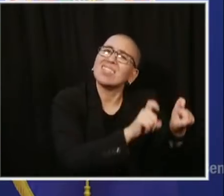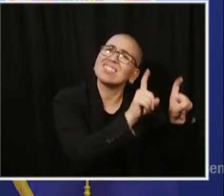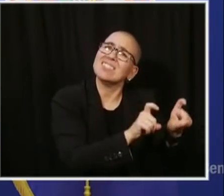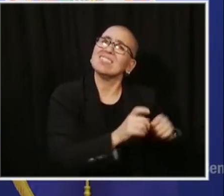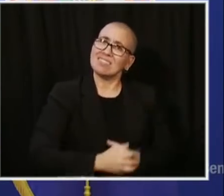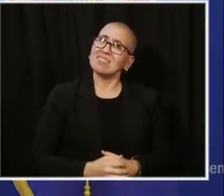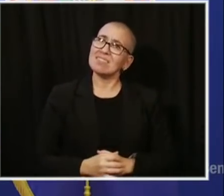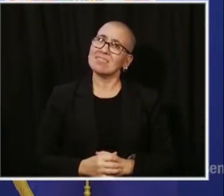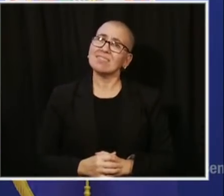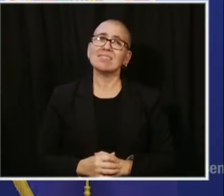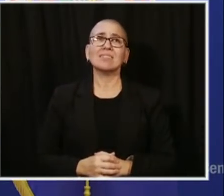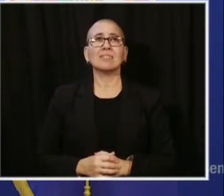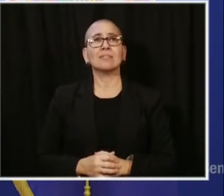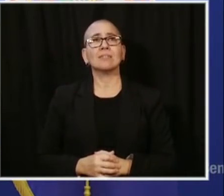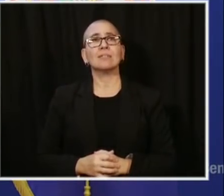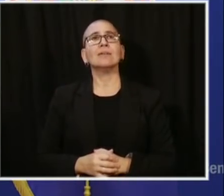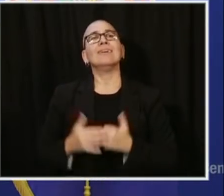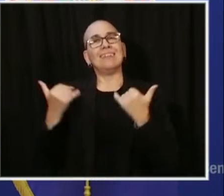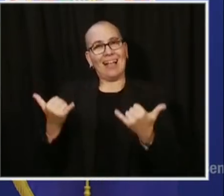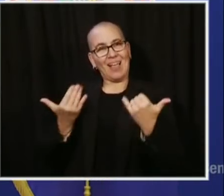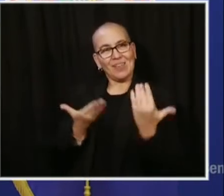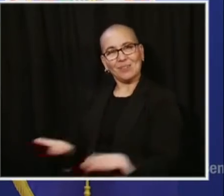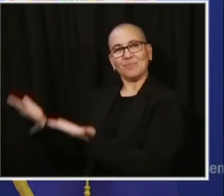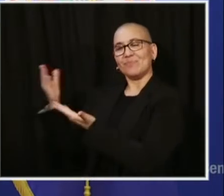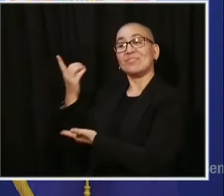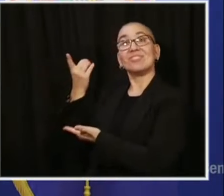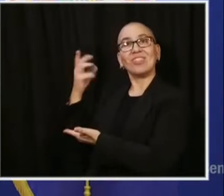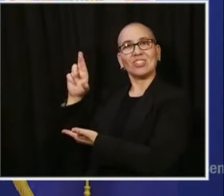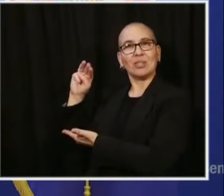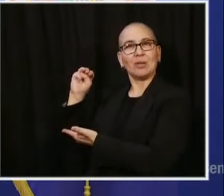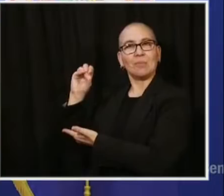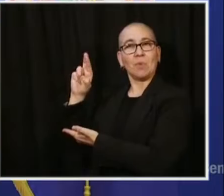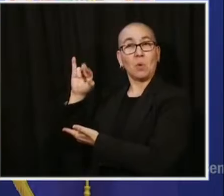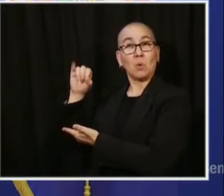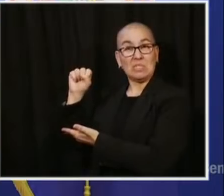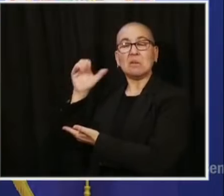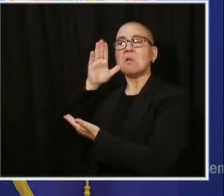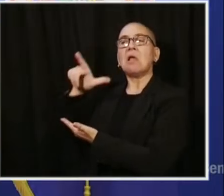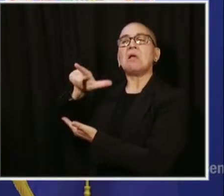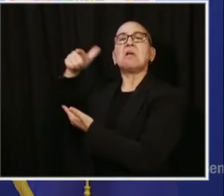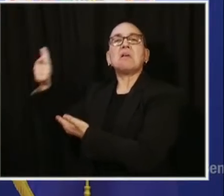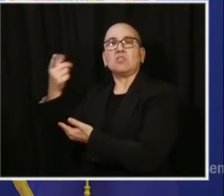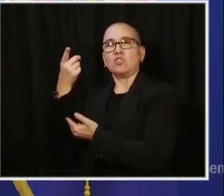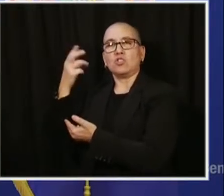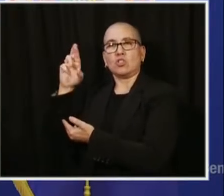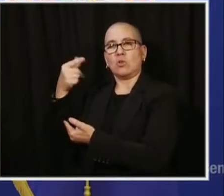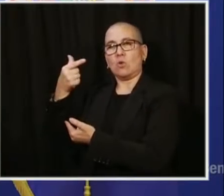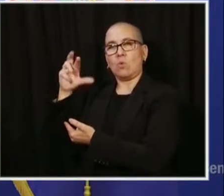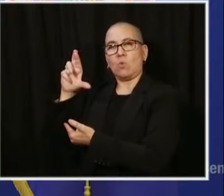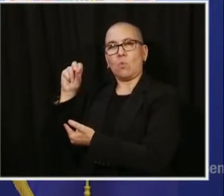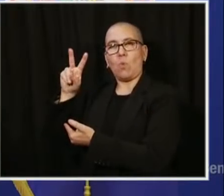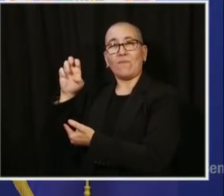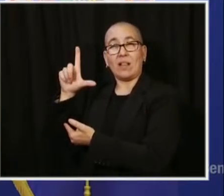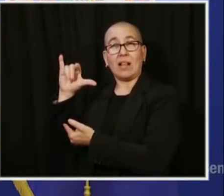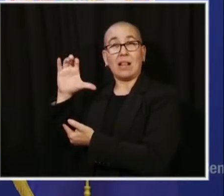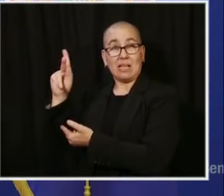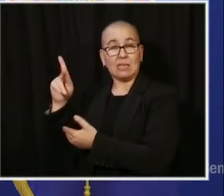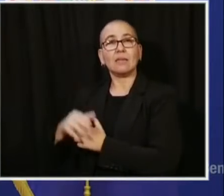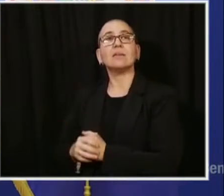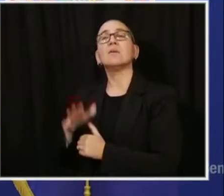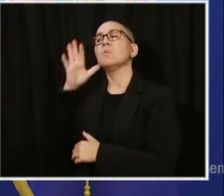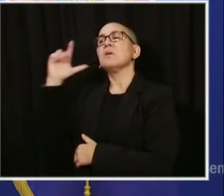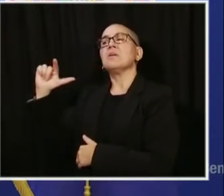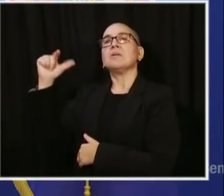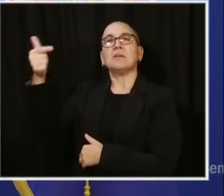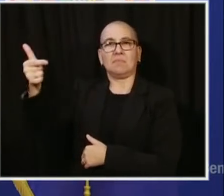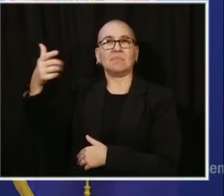in just a moment. You're going to hear from him, Dr. Gorlick, and then Commissioner Grove. But Minnesotans, you deserve